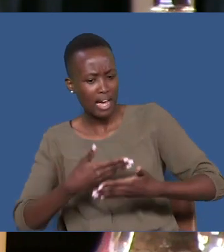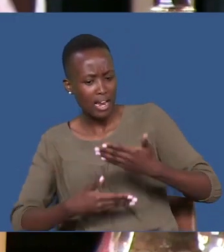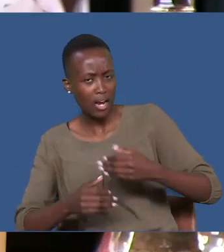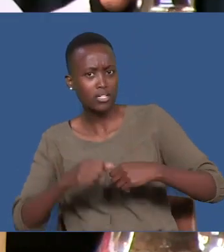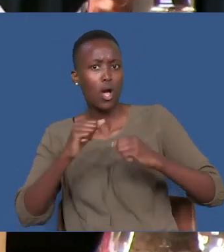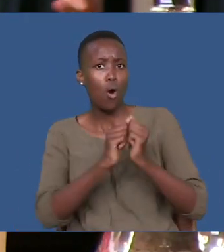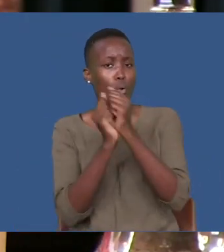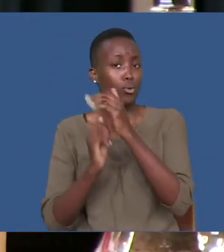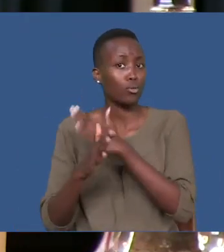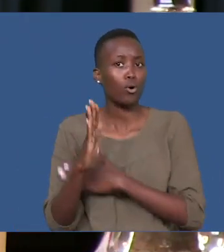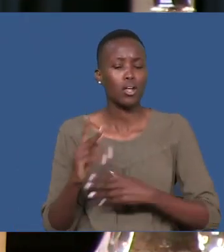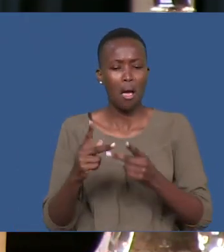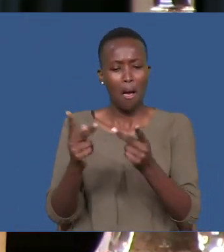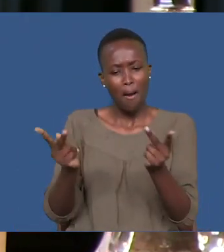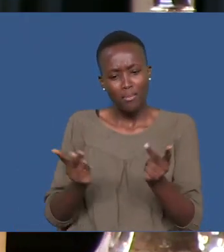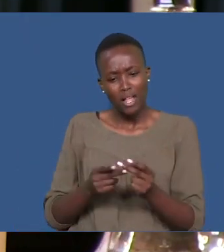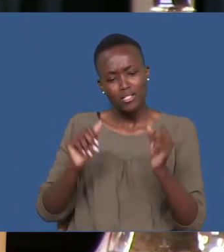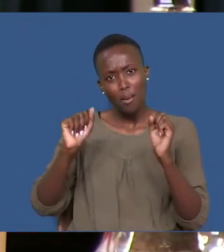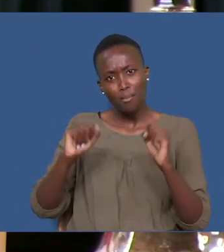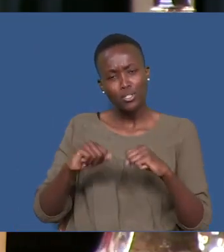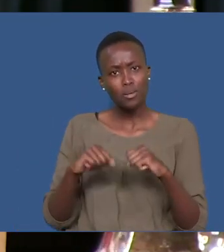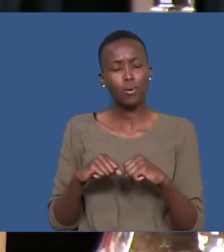talked about that place being a place of